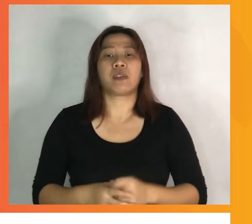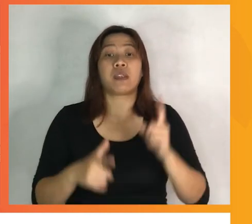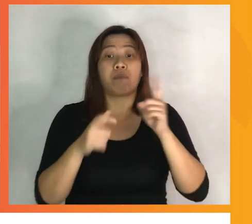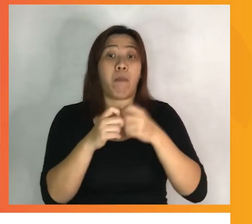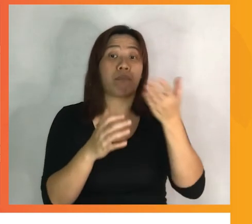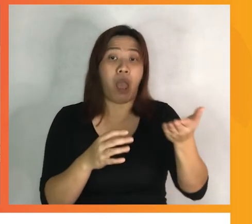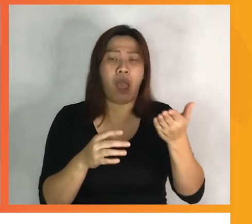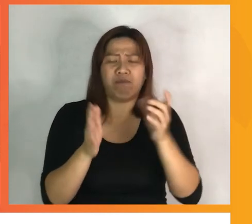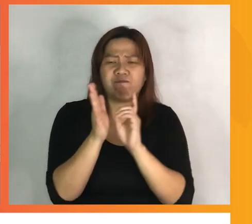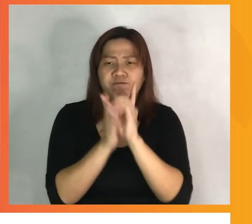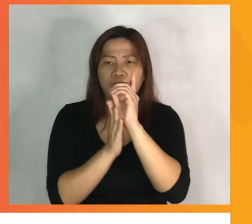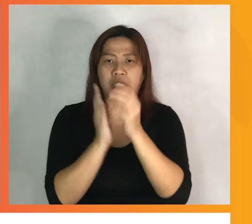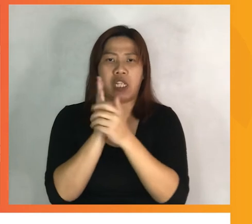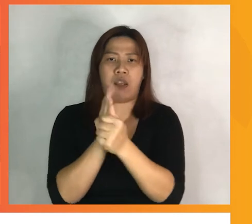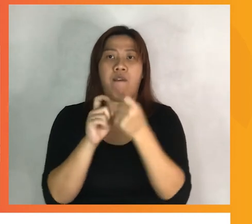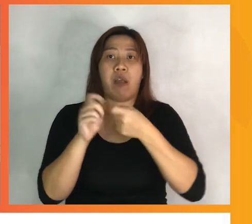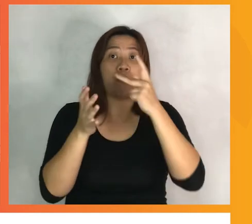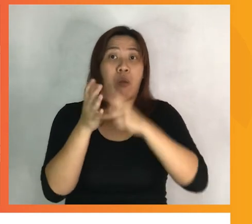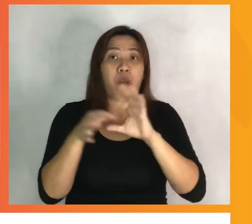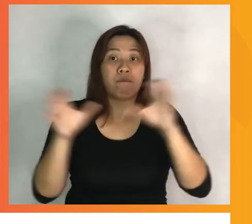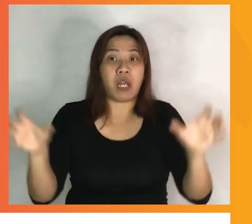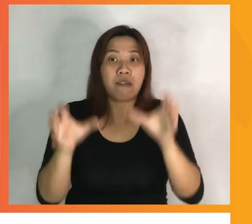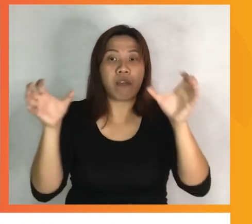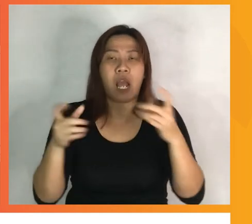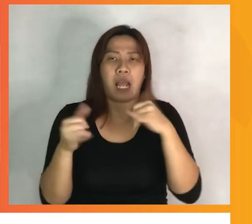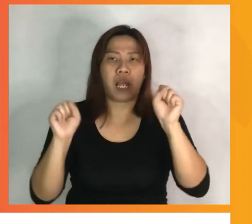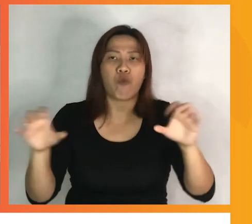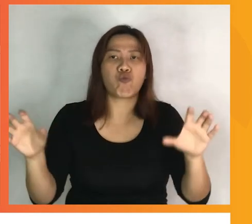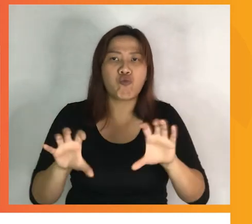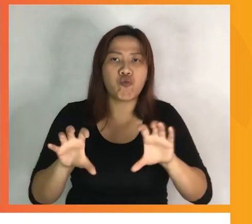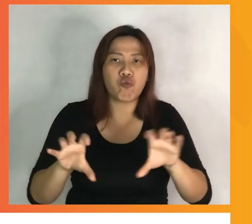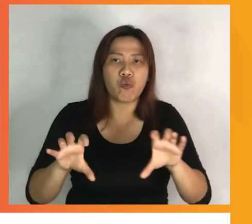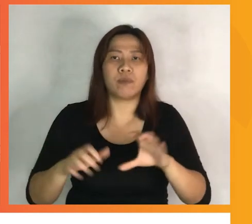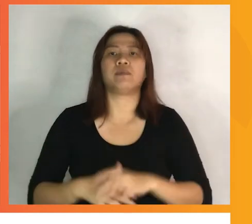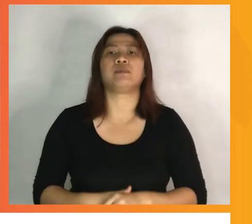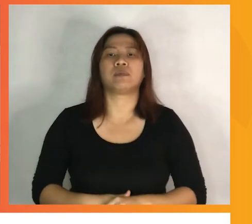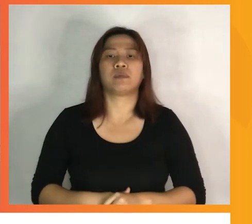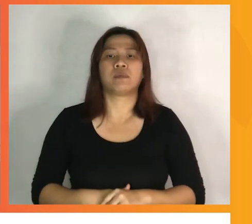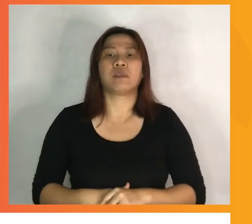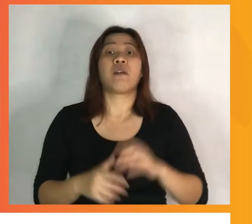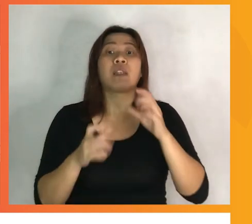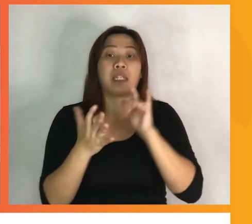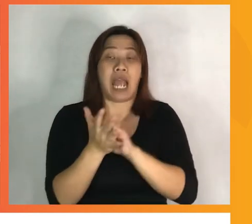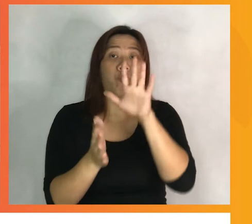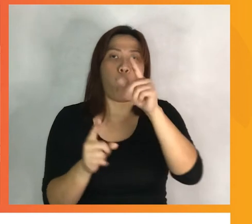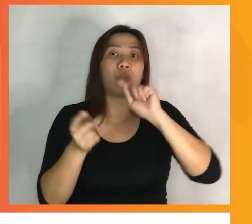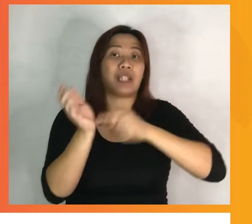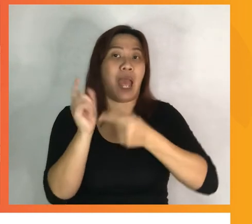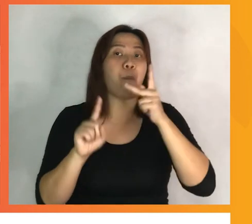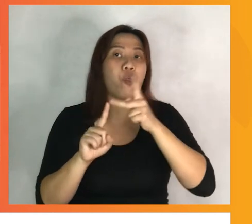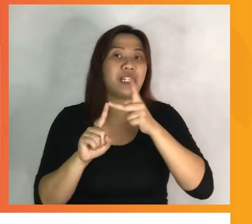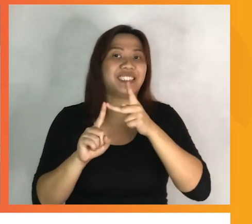there. Develop their skills from the part of the activity that they can do. So that's your start point.